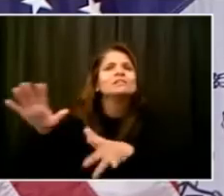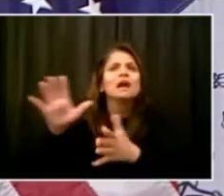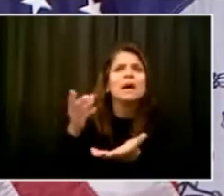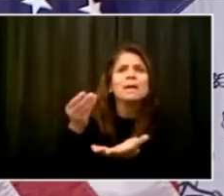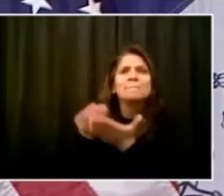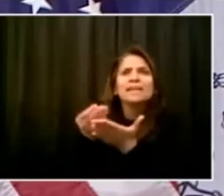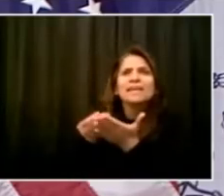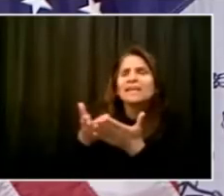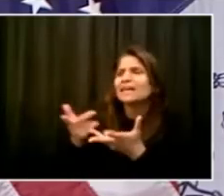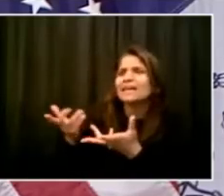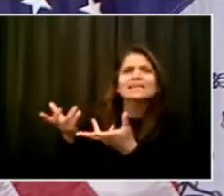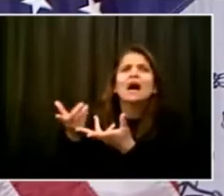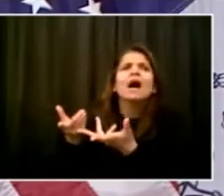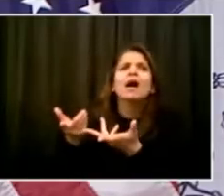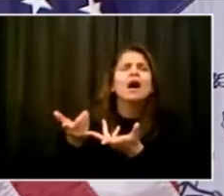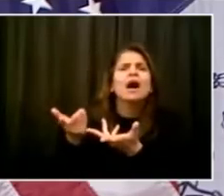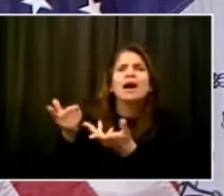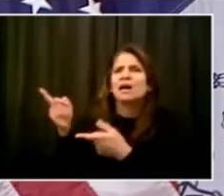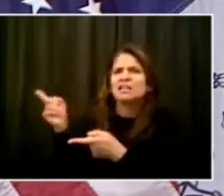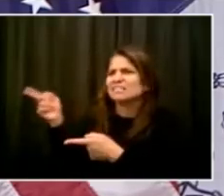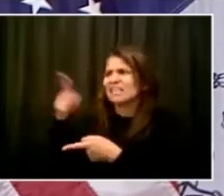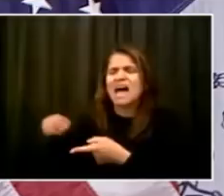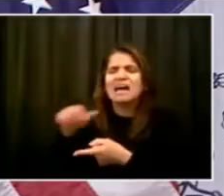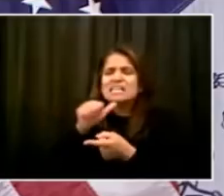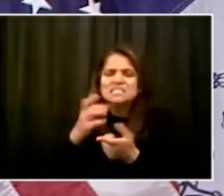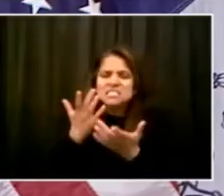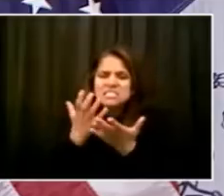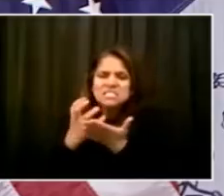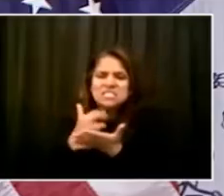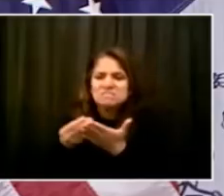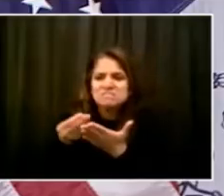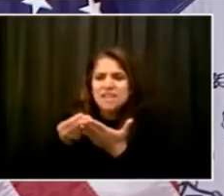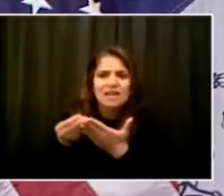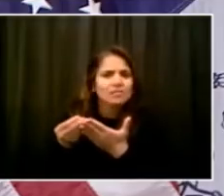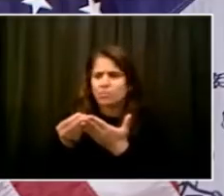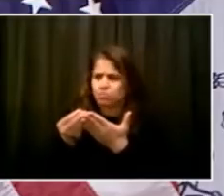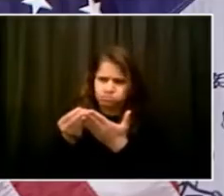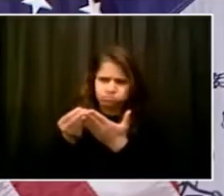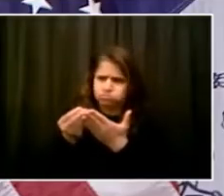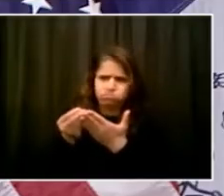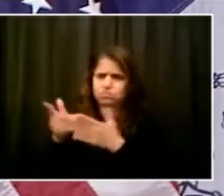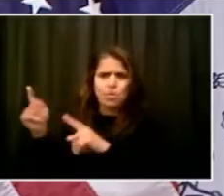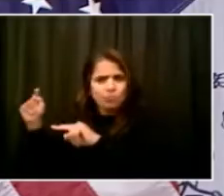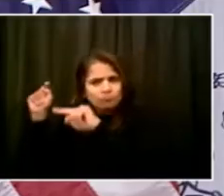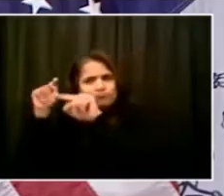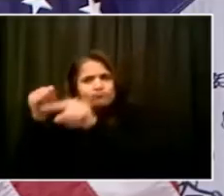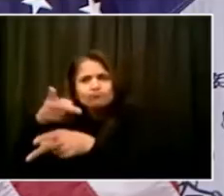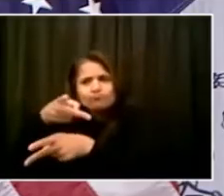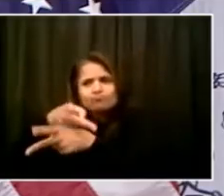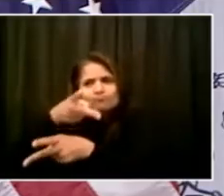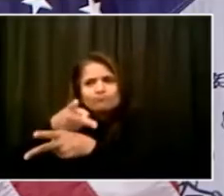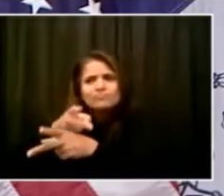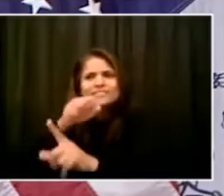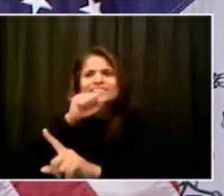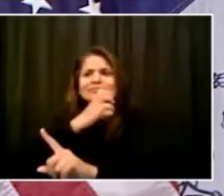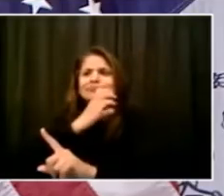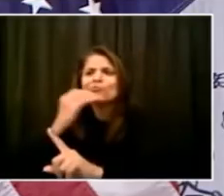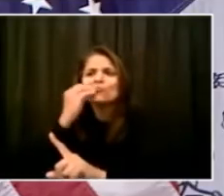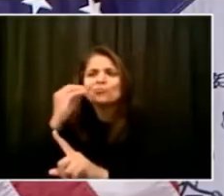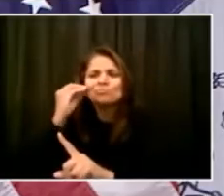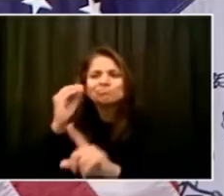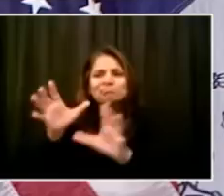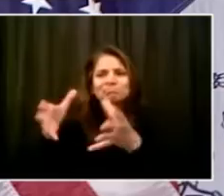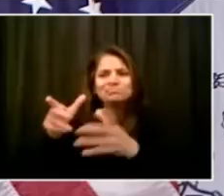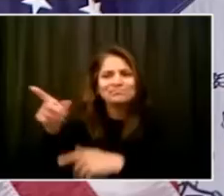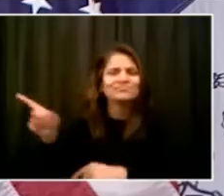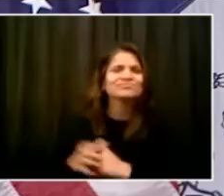go maximizing a home-based model. And then let's ask the bigger question about whether the private sector belongs in the nursing home